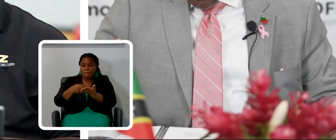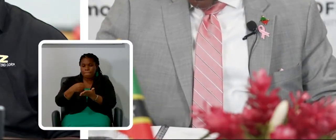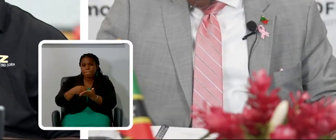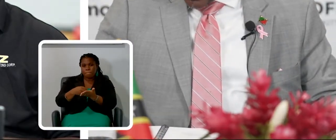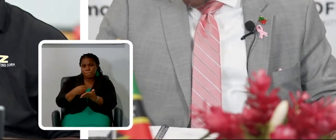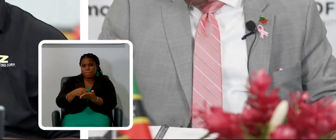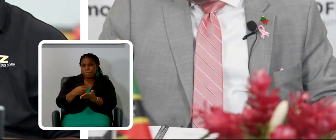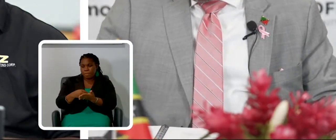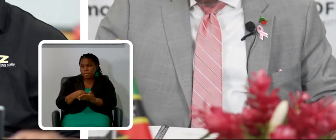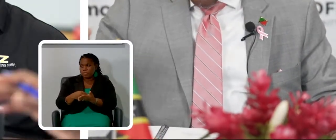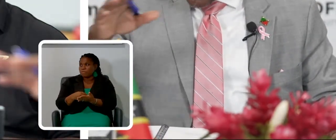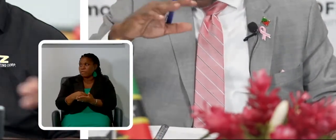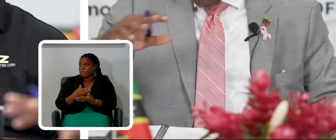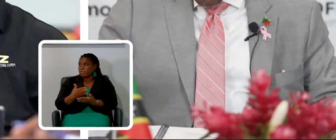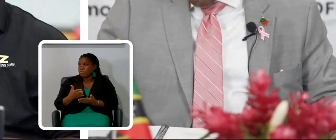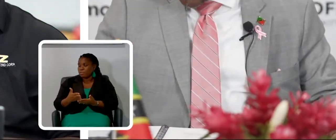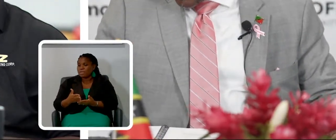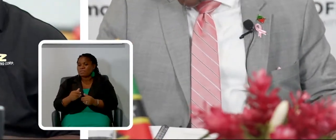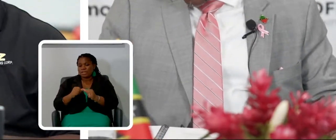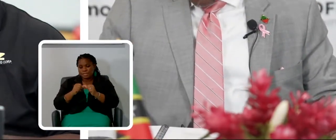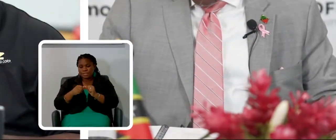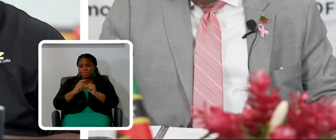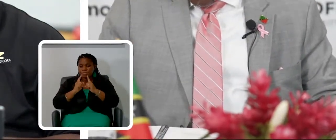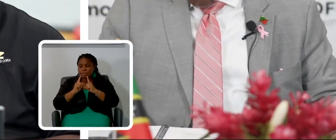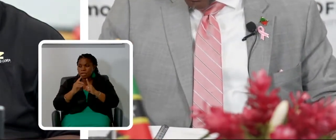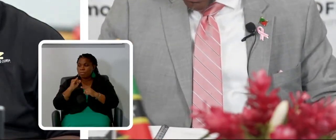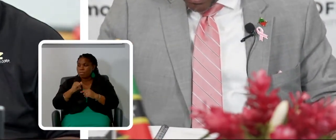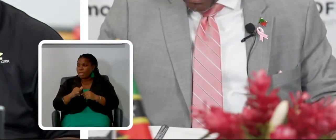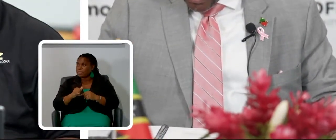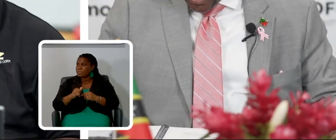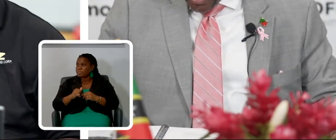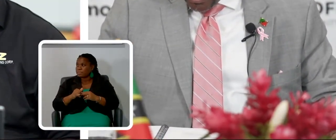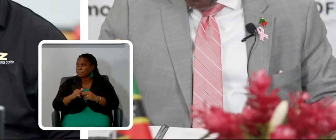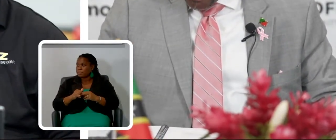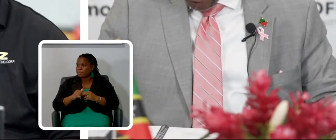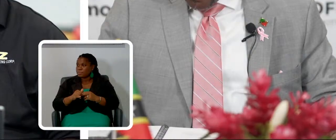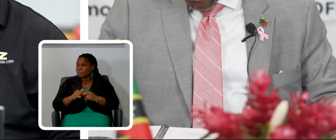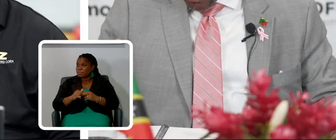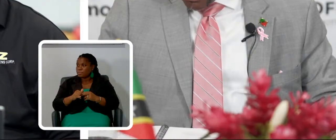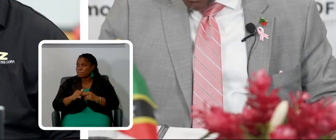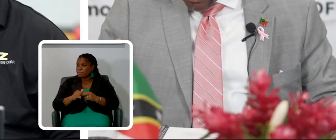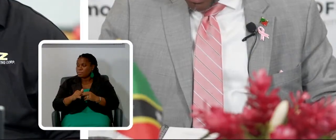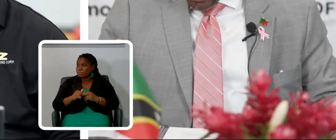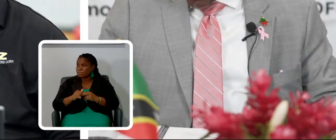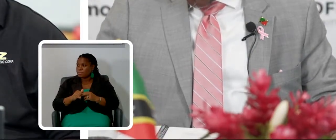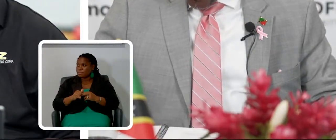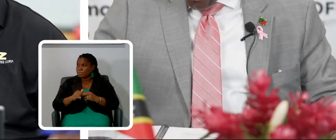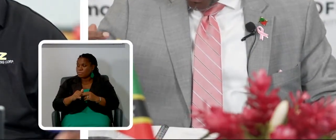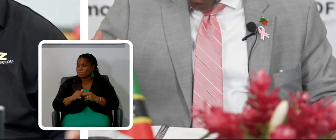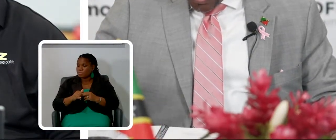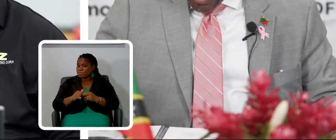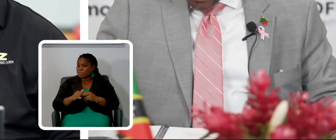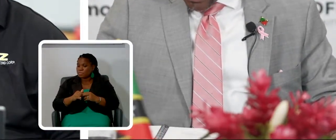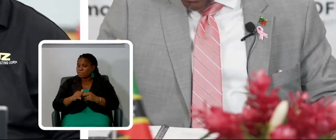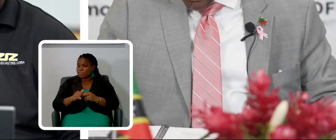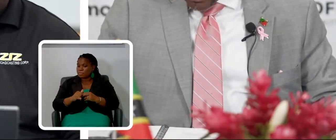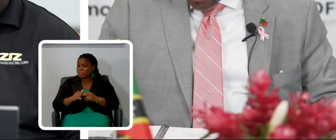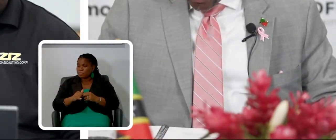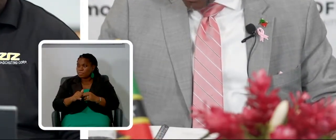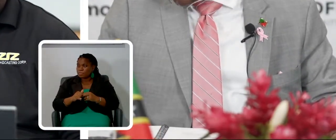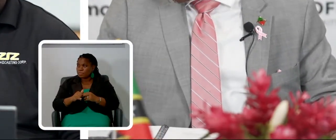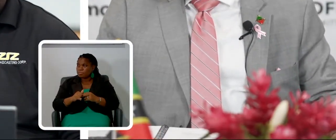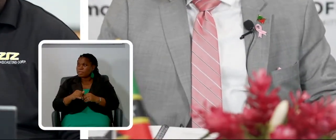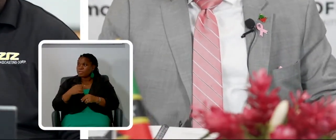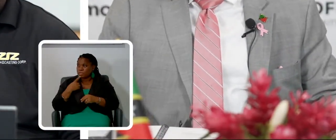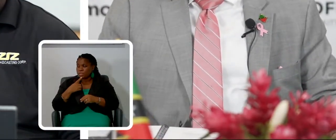MRI building is at roof height and is coming to a conclusion within the next few months. And so I can say that